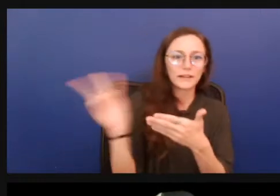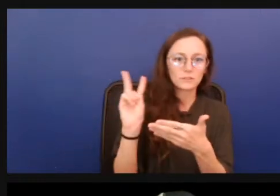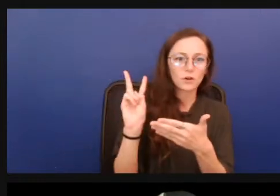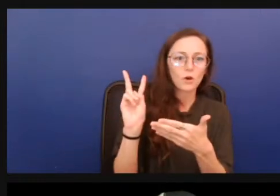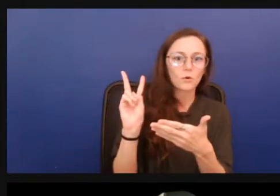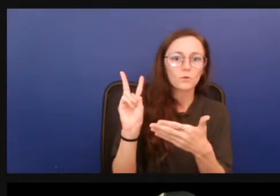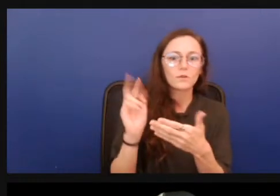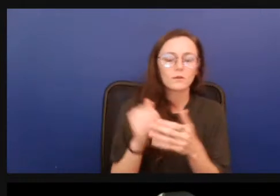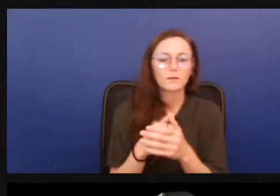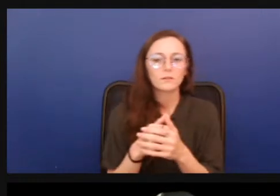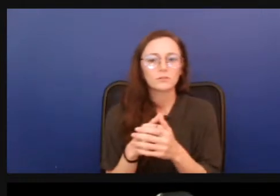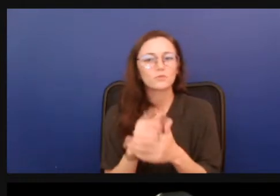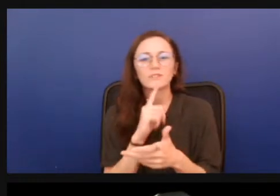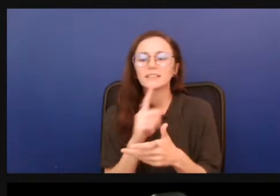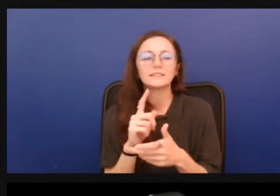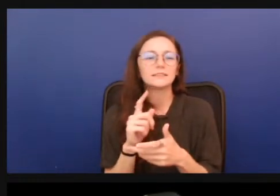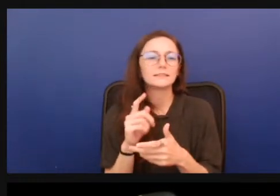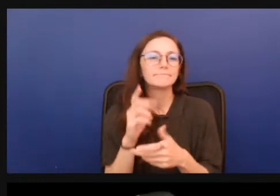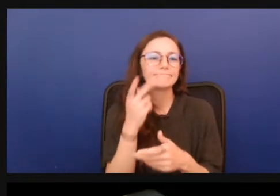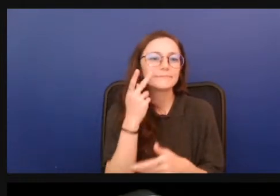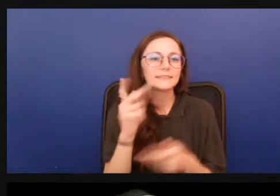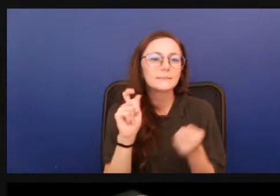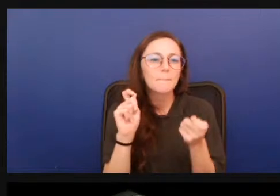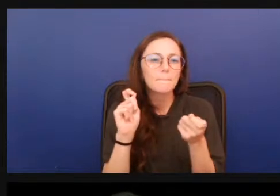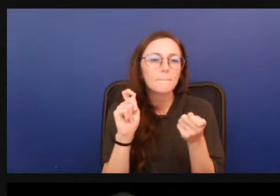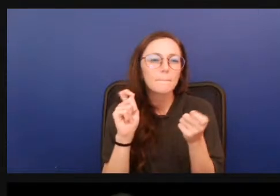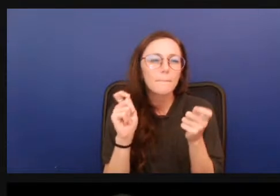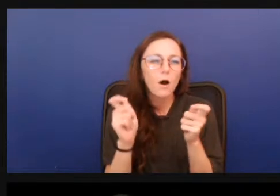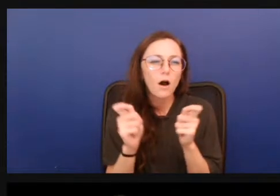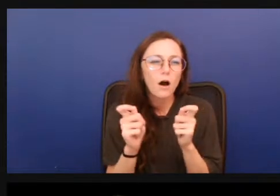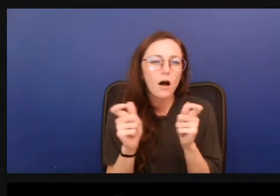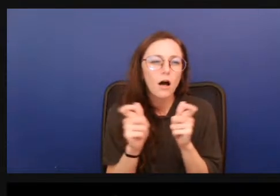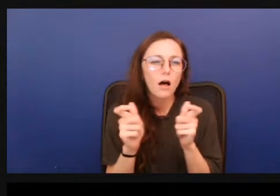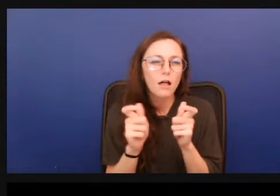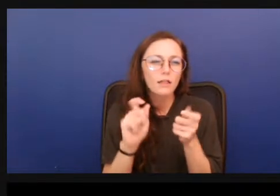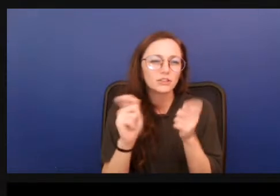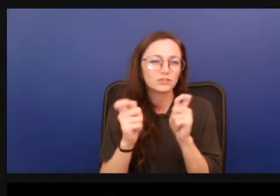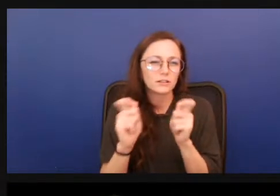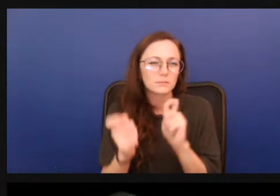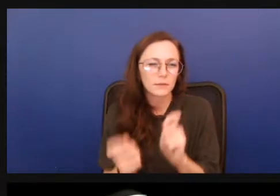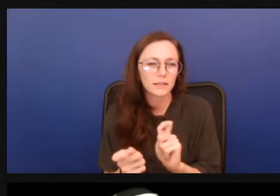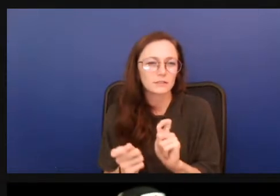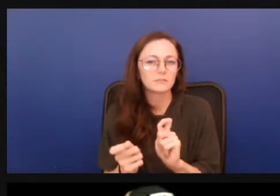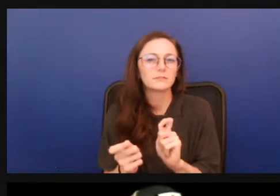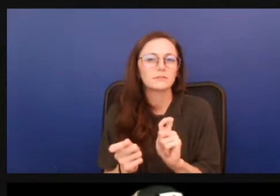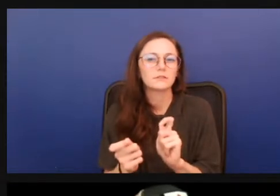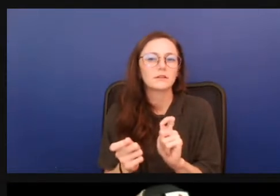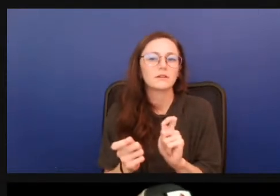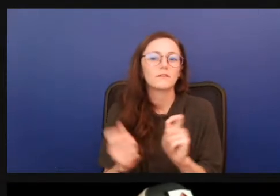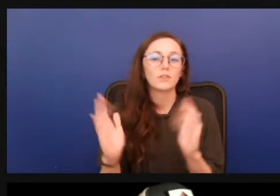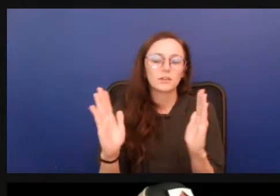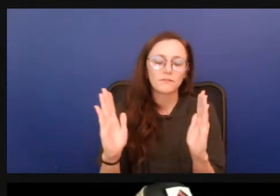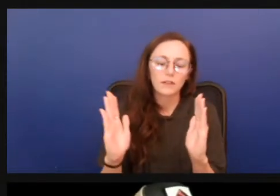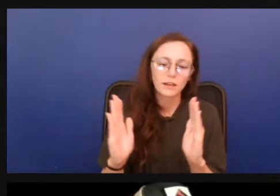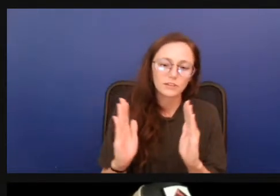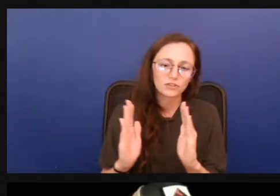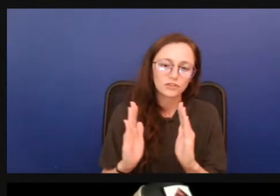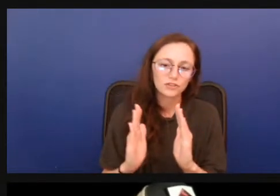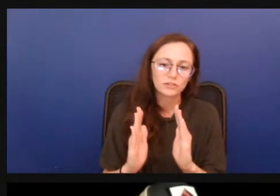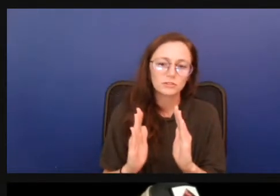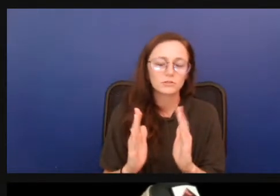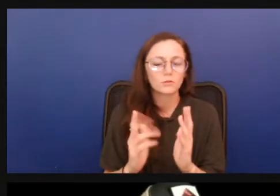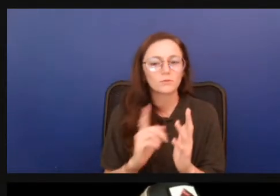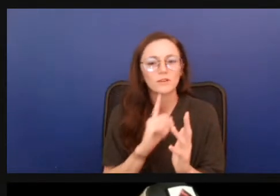small adjustments following it, adjustments to the earthquake, adjustments to the deflation. But all in all, the big story of this month